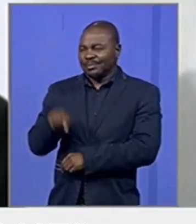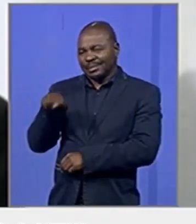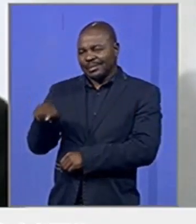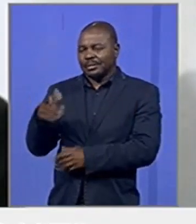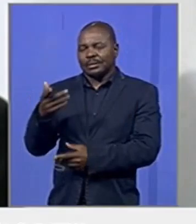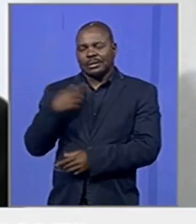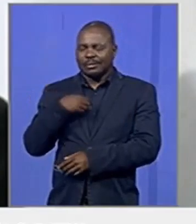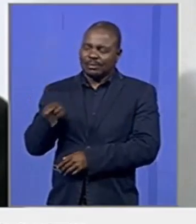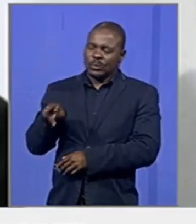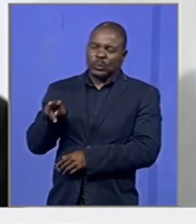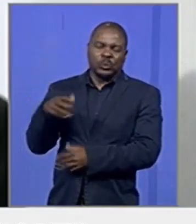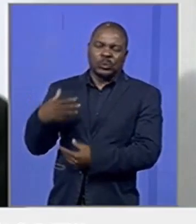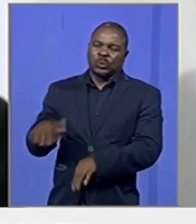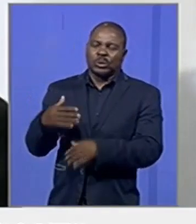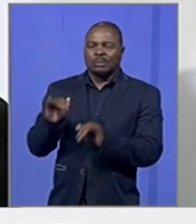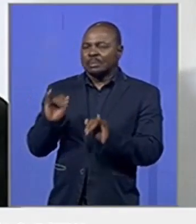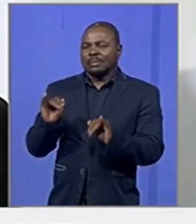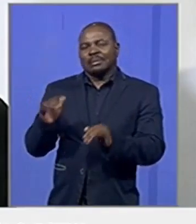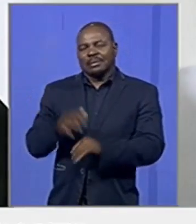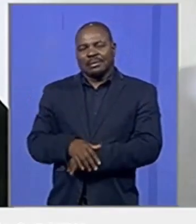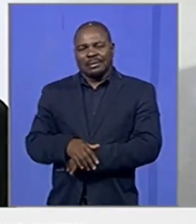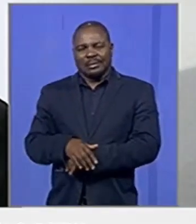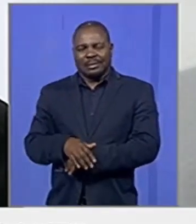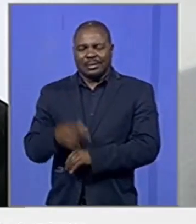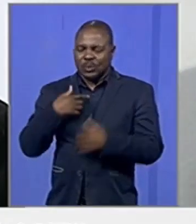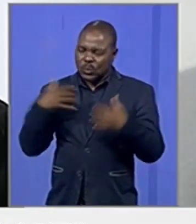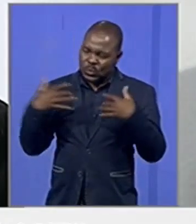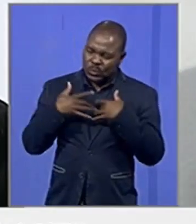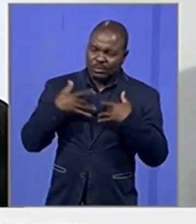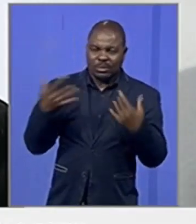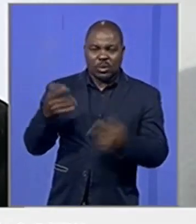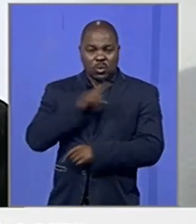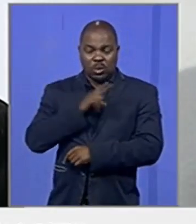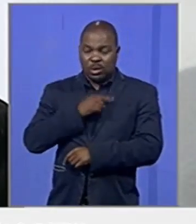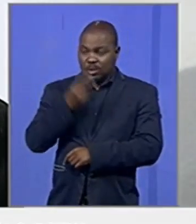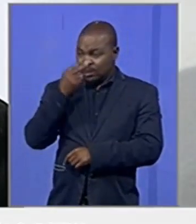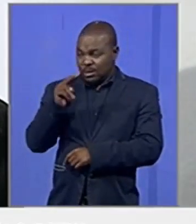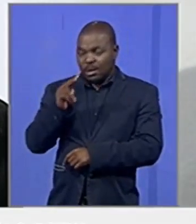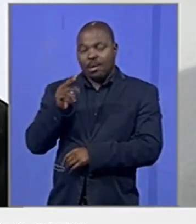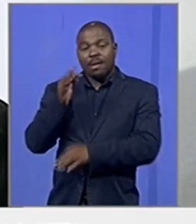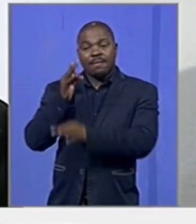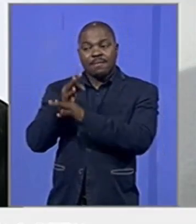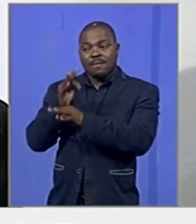very disturbing, man. You see, Ntate